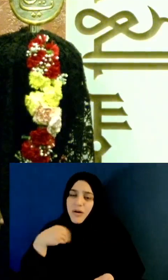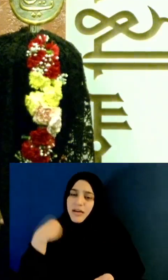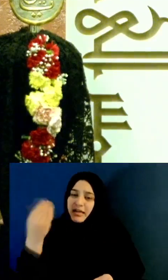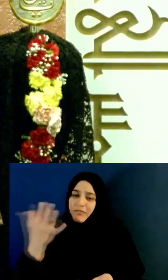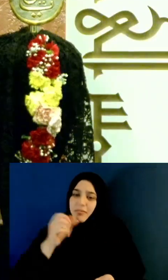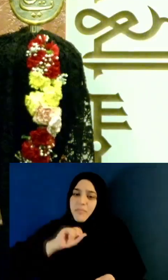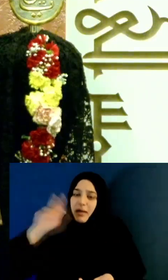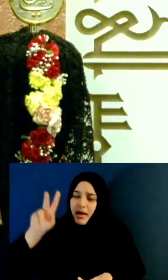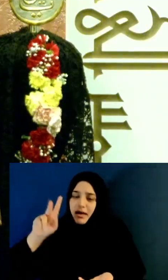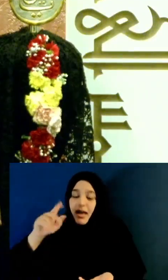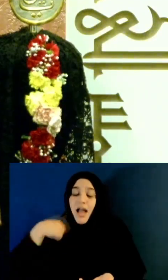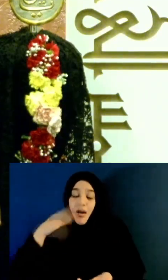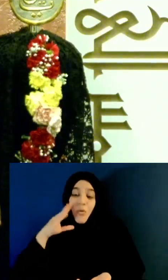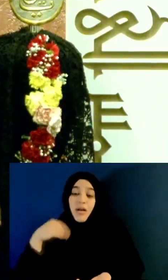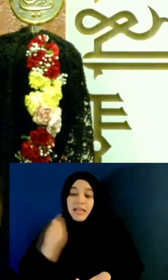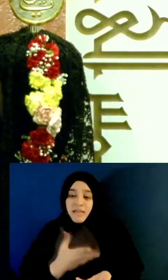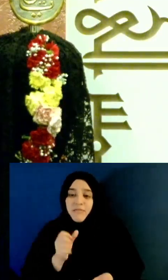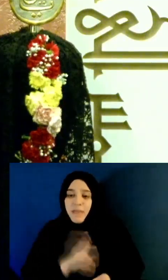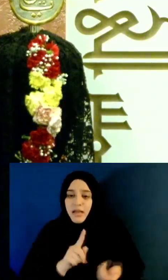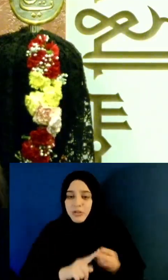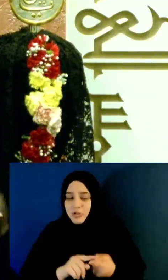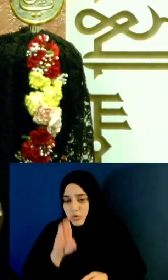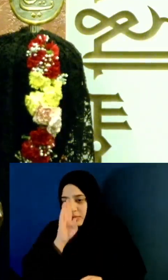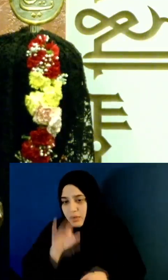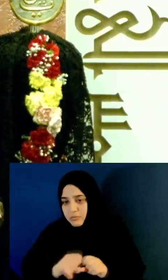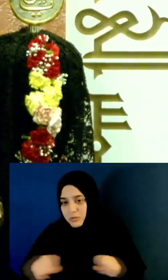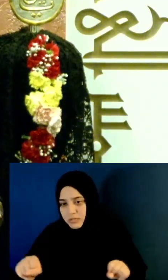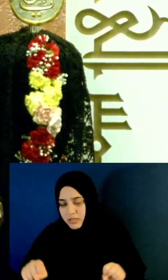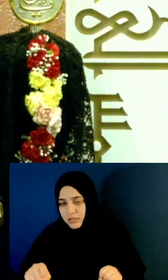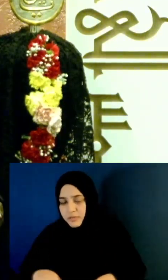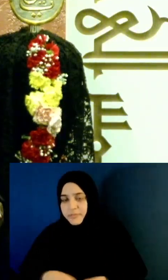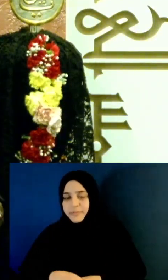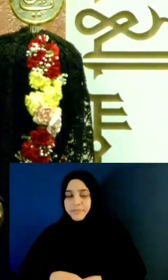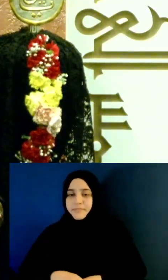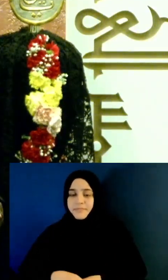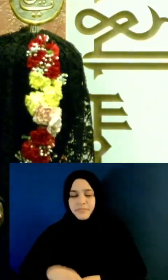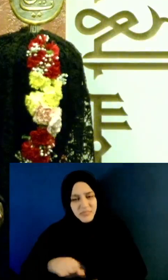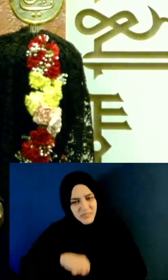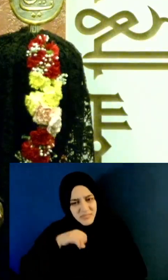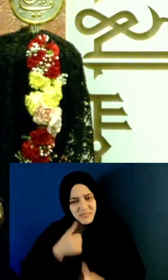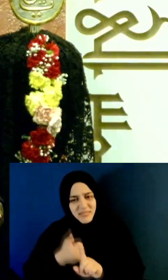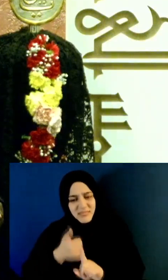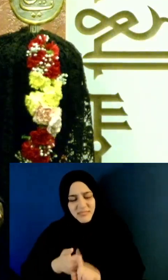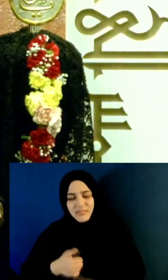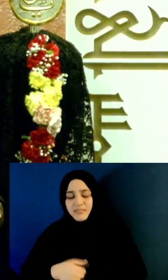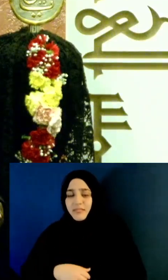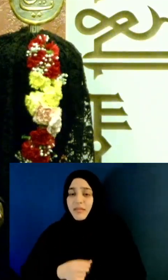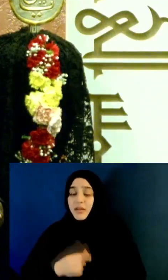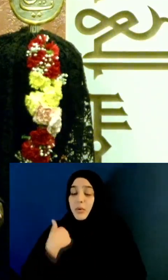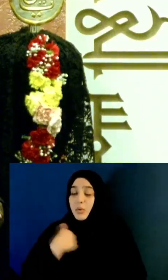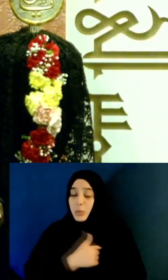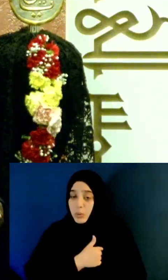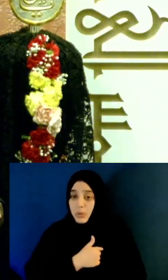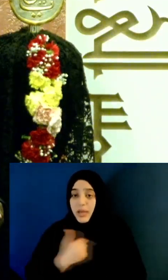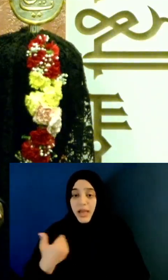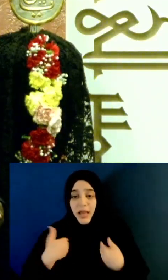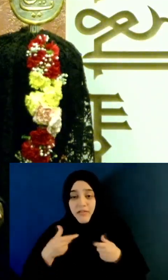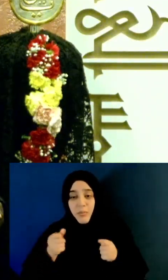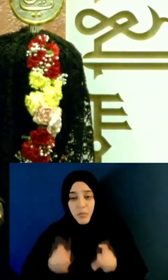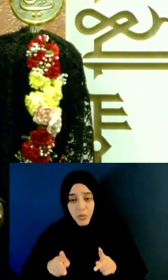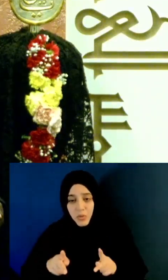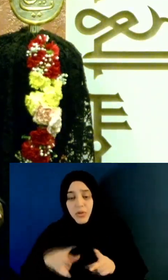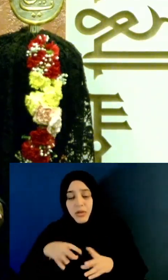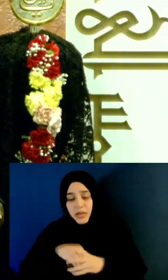Be proud of who you are, mu'minin and mu'mina. We have opportunities in this part of the world to represent Islam